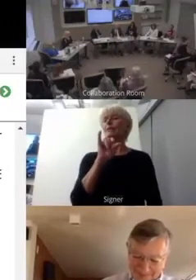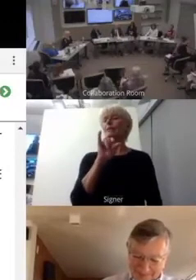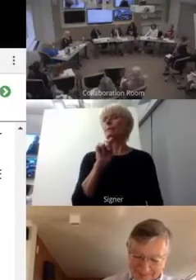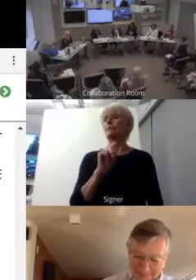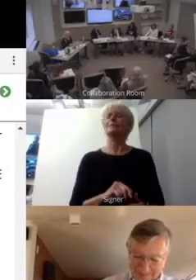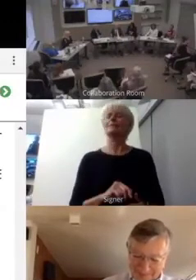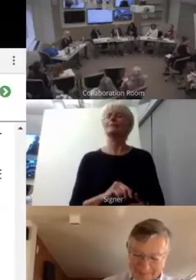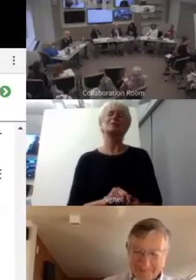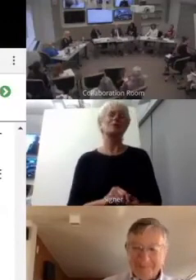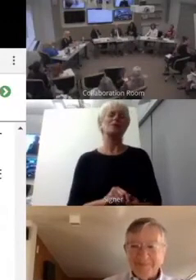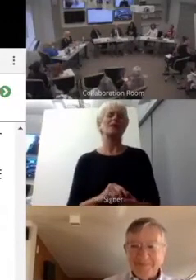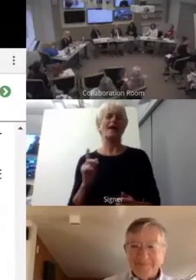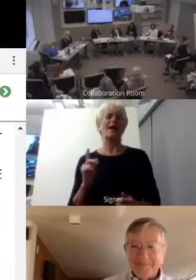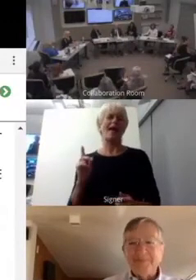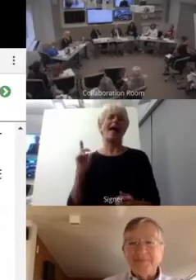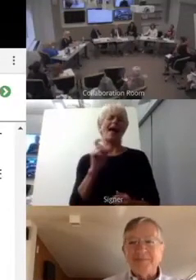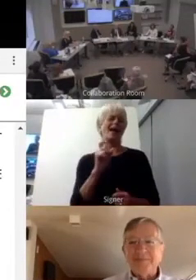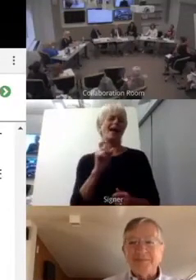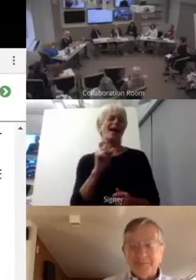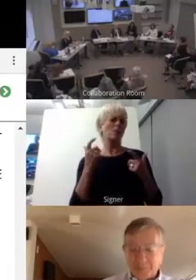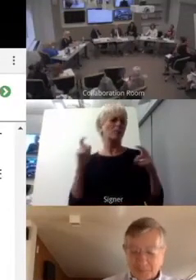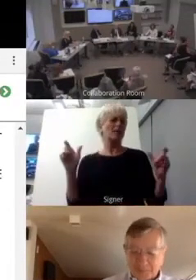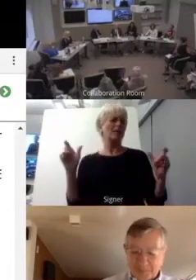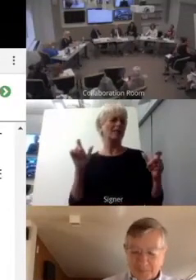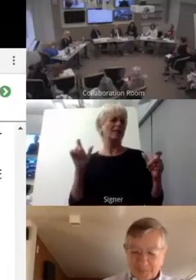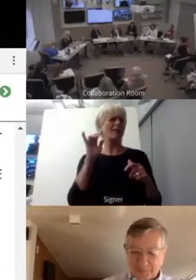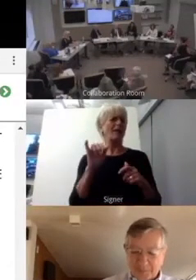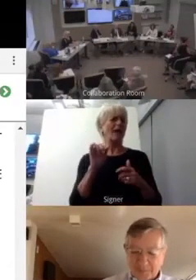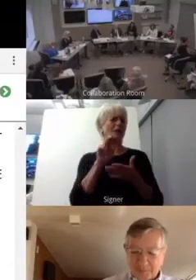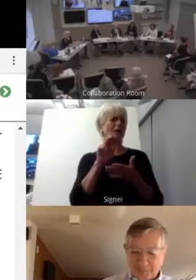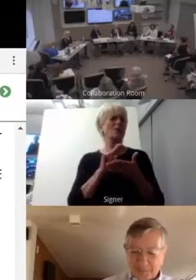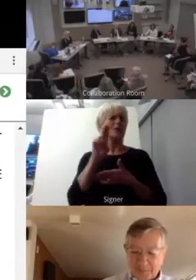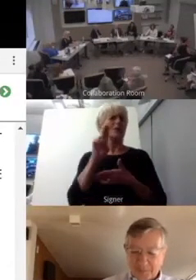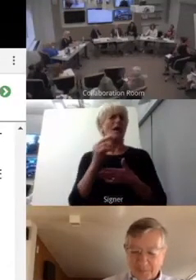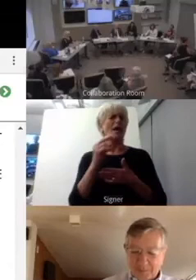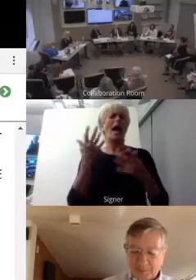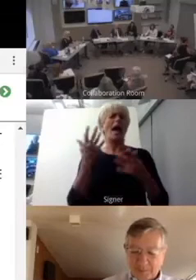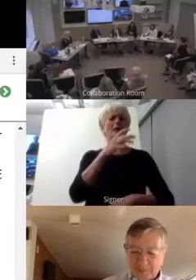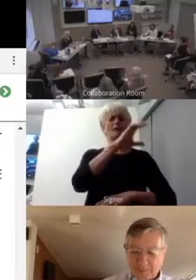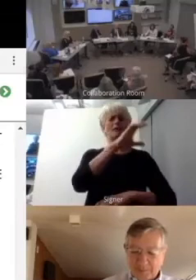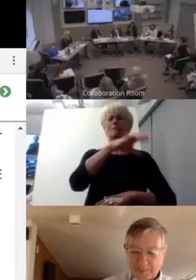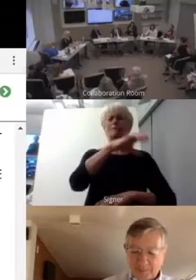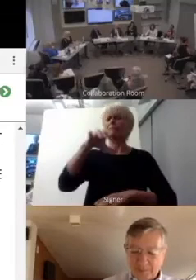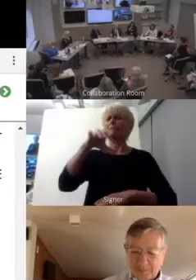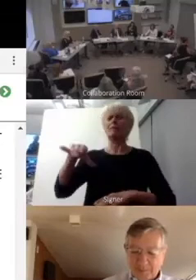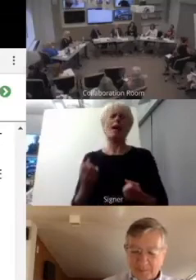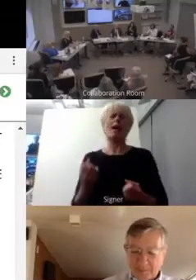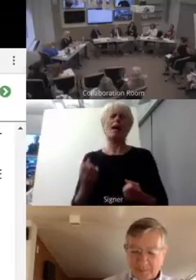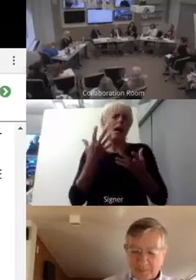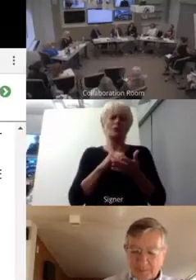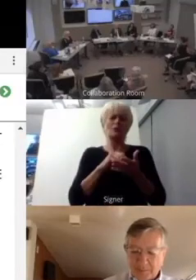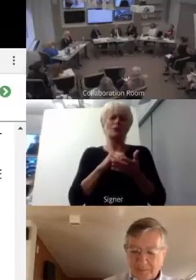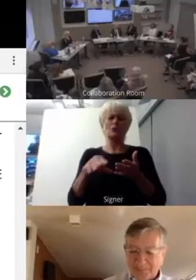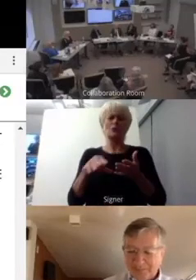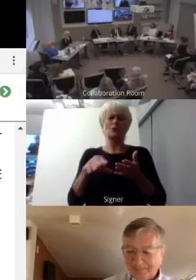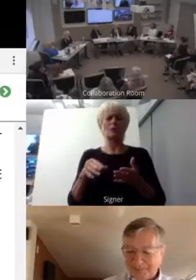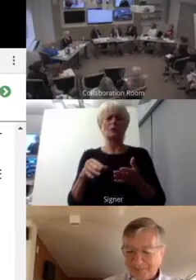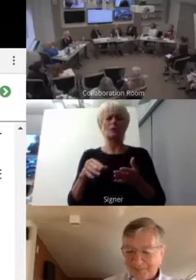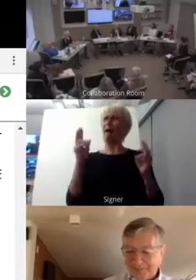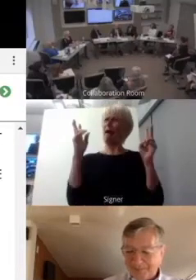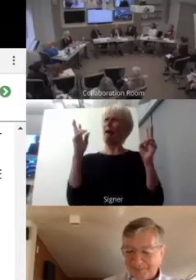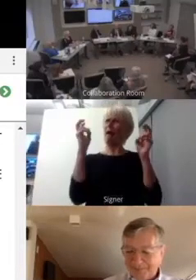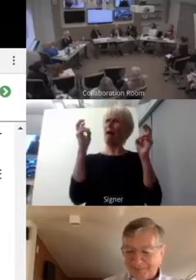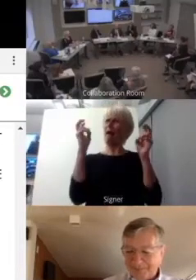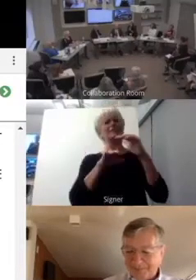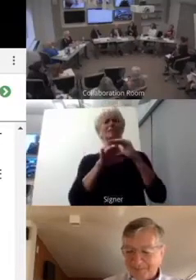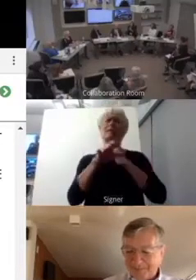University of California? How many campuses? How many students, and what the heck is an accessibility evangelist? So my